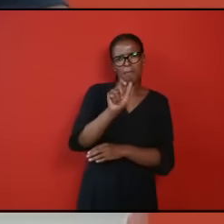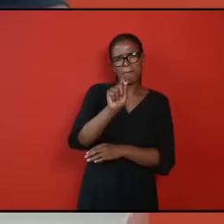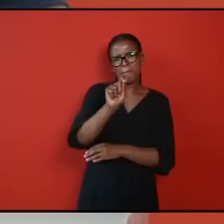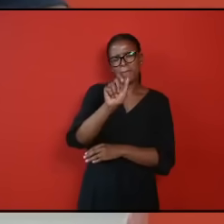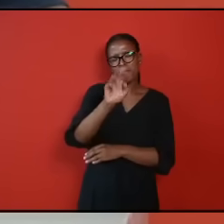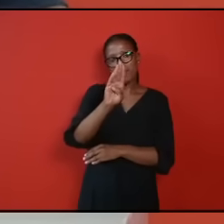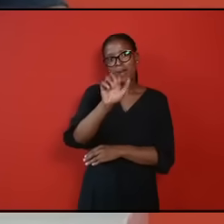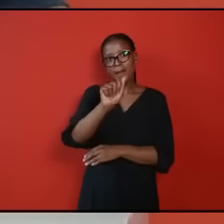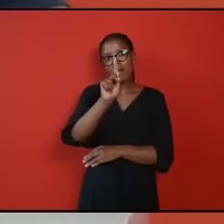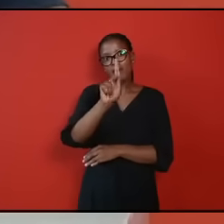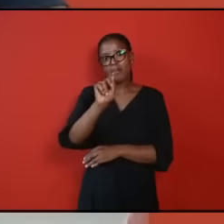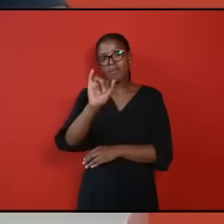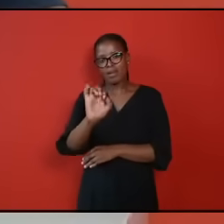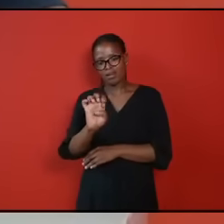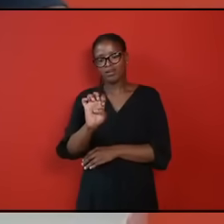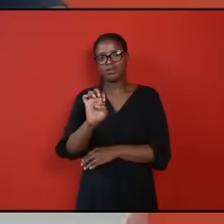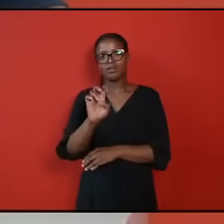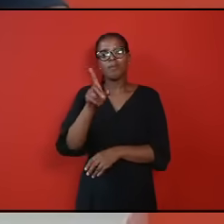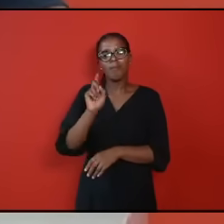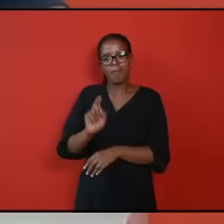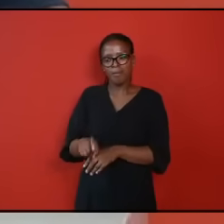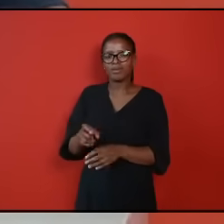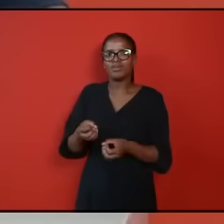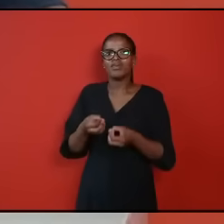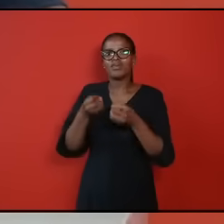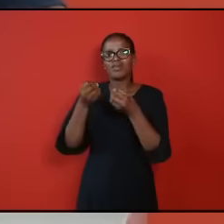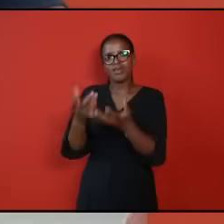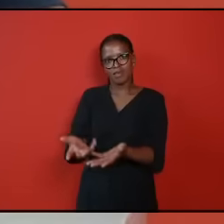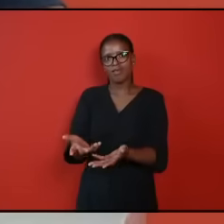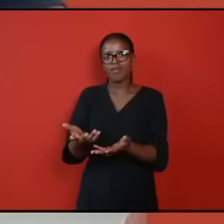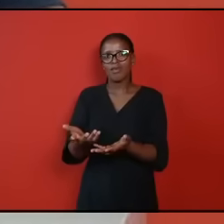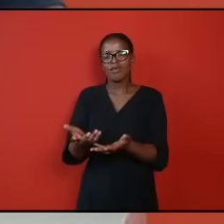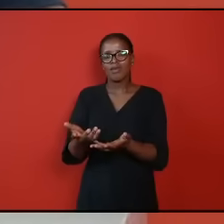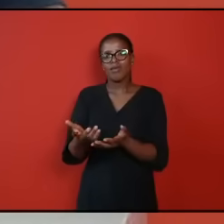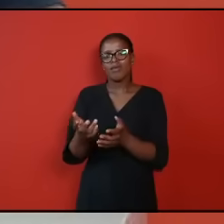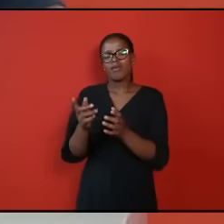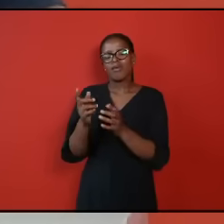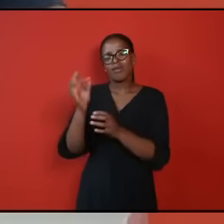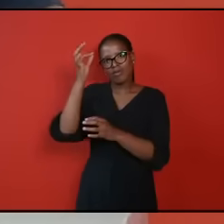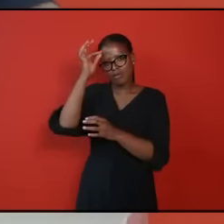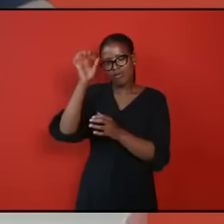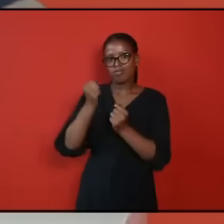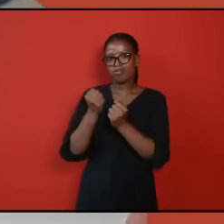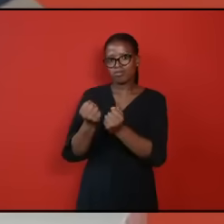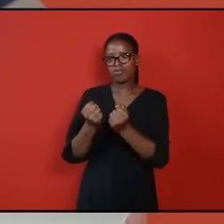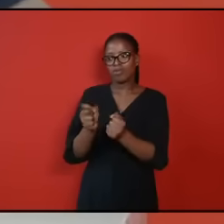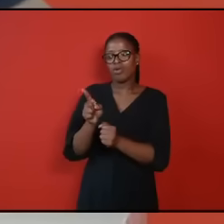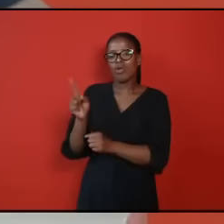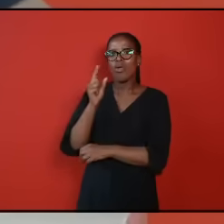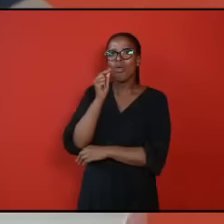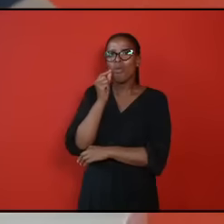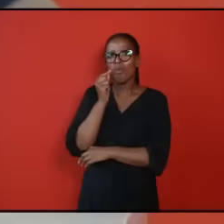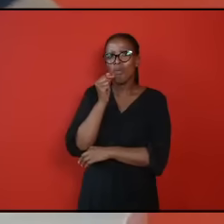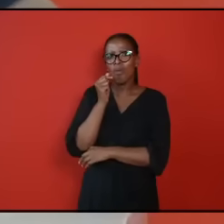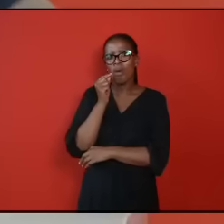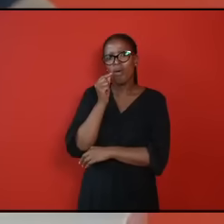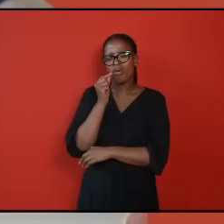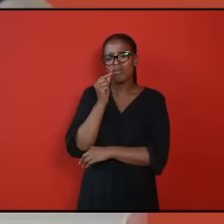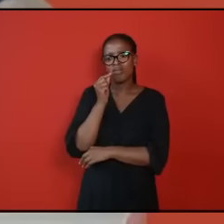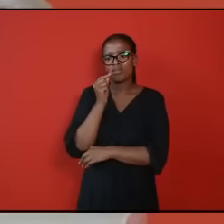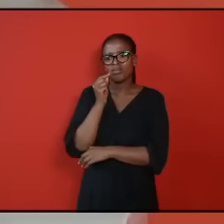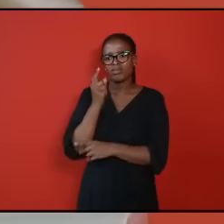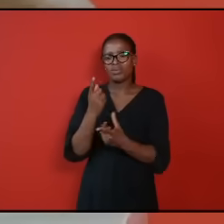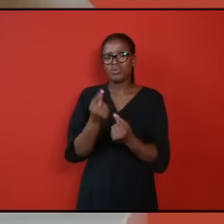Government must provide school transport with well-trained people. What that guy did, is it Sharpeville?